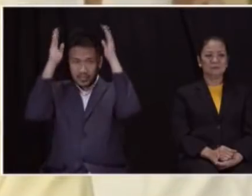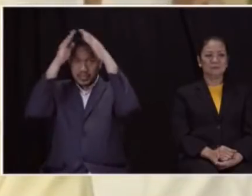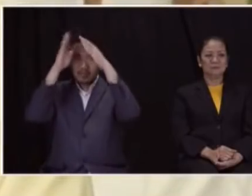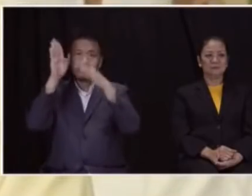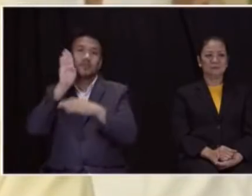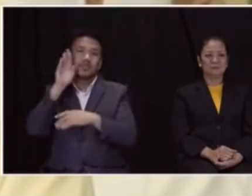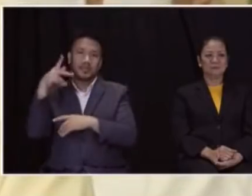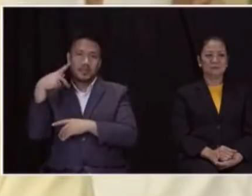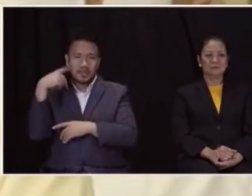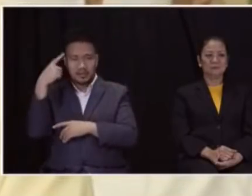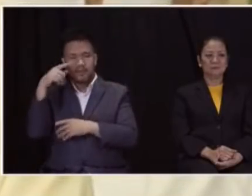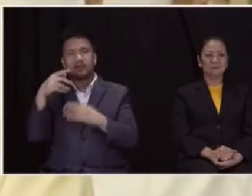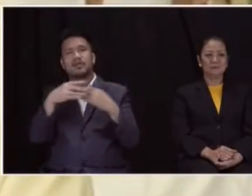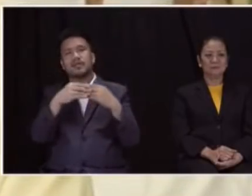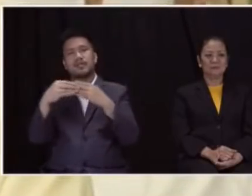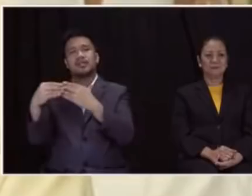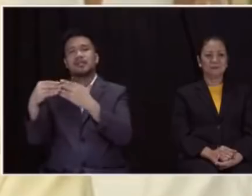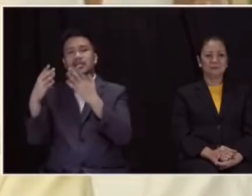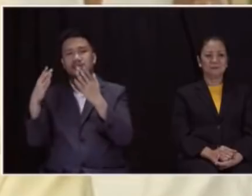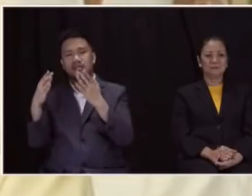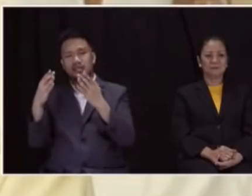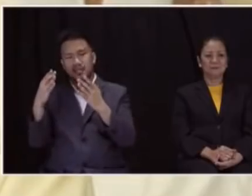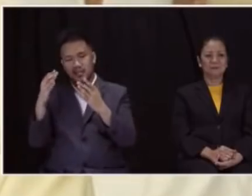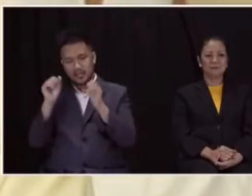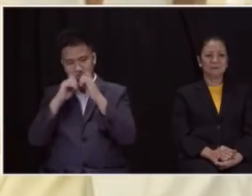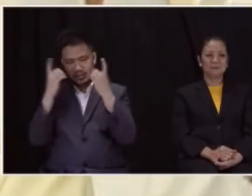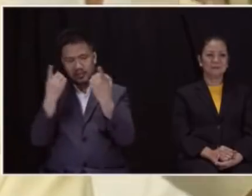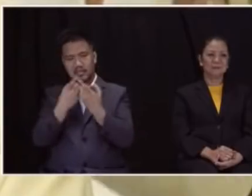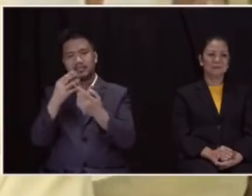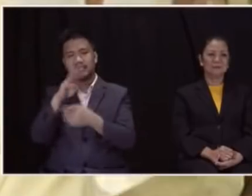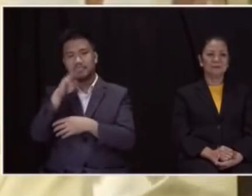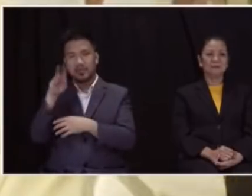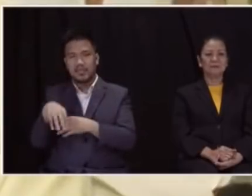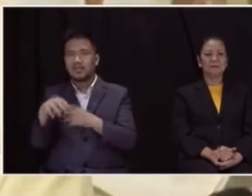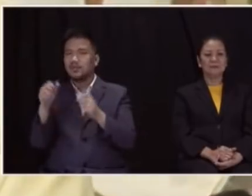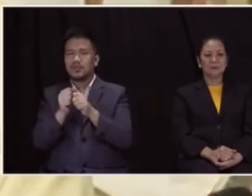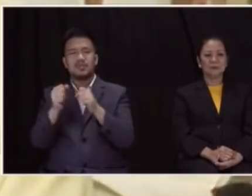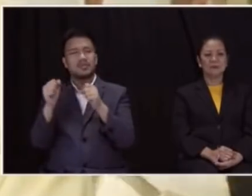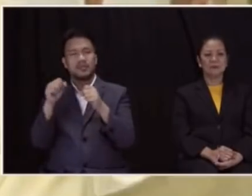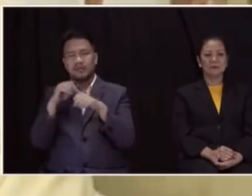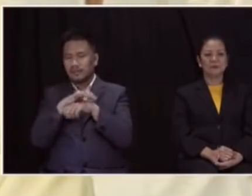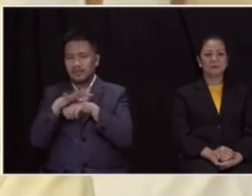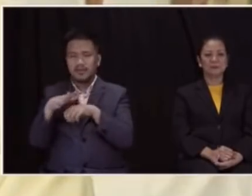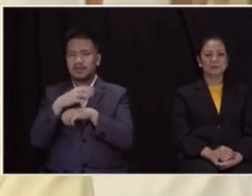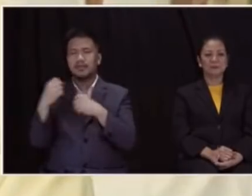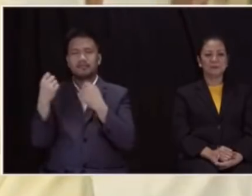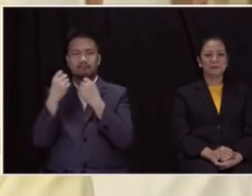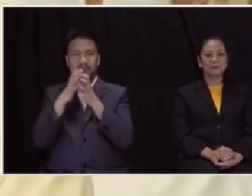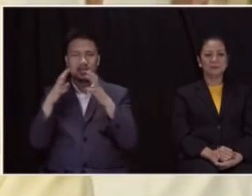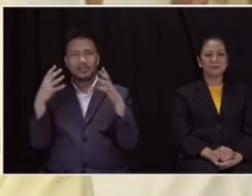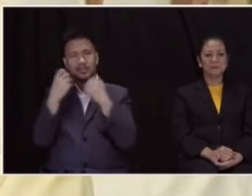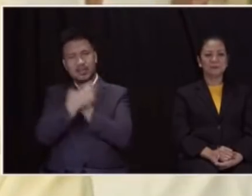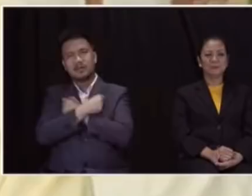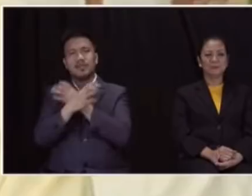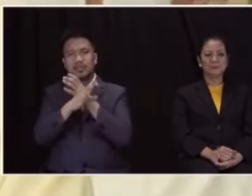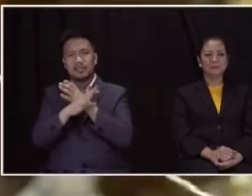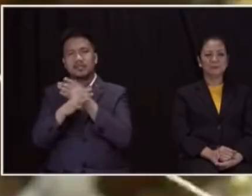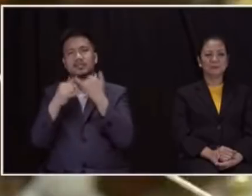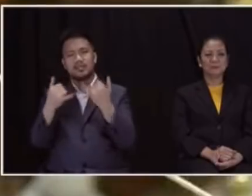for shepherding the Archdiocese so effectively with so much love and care during this time of tradition,